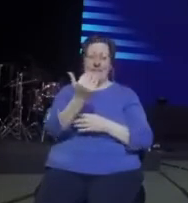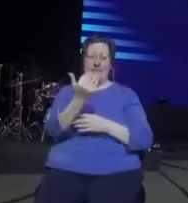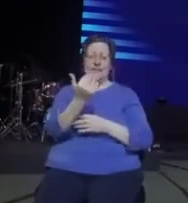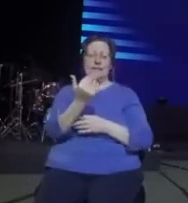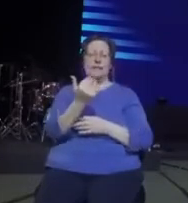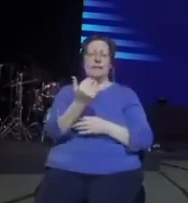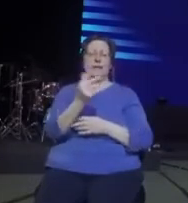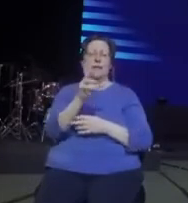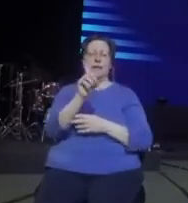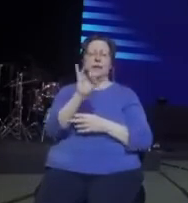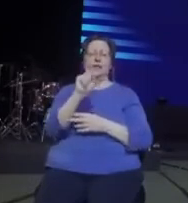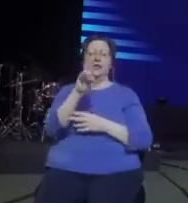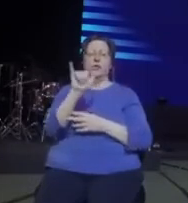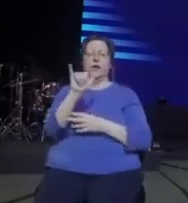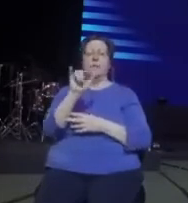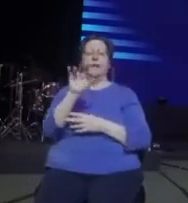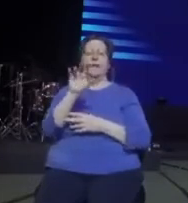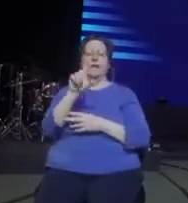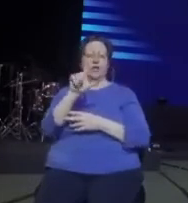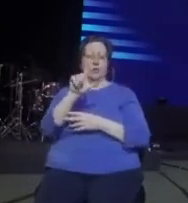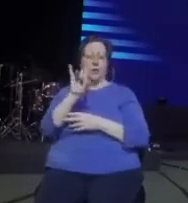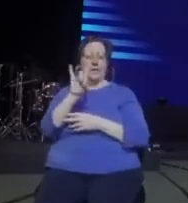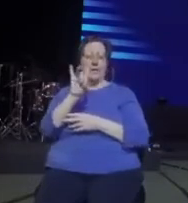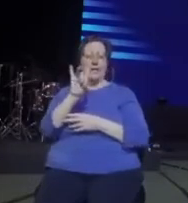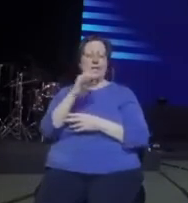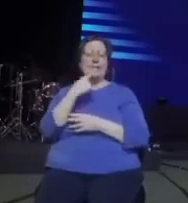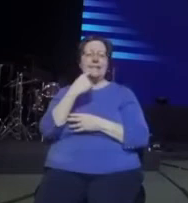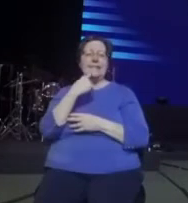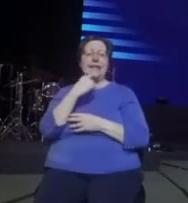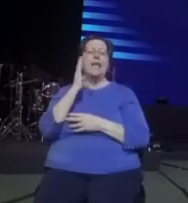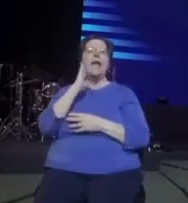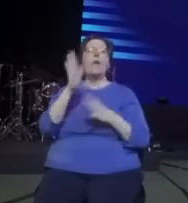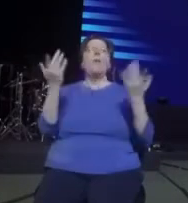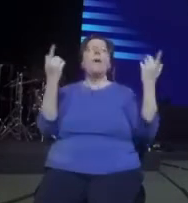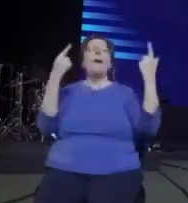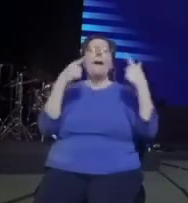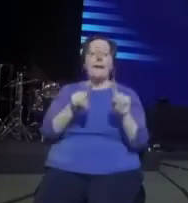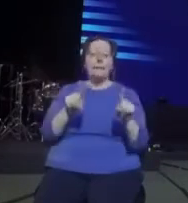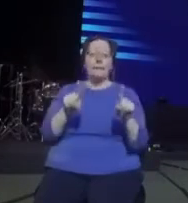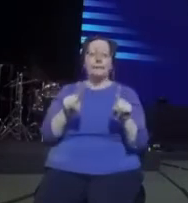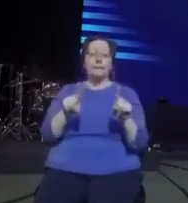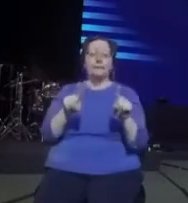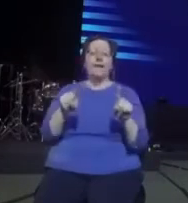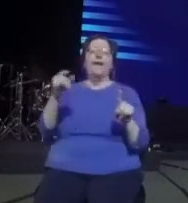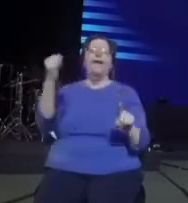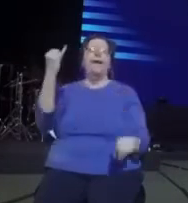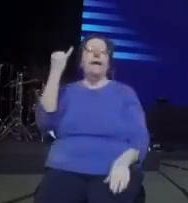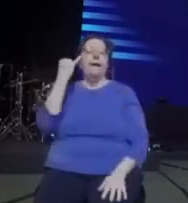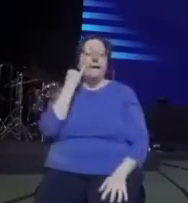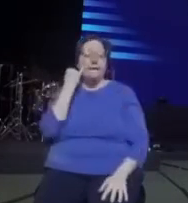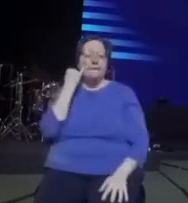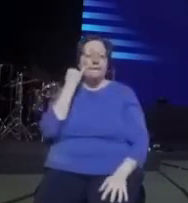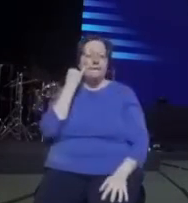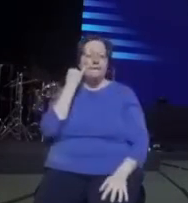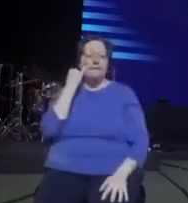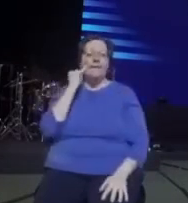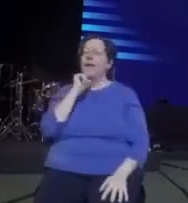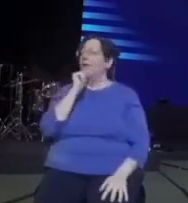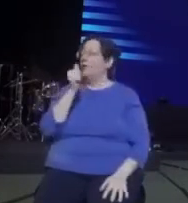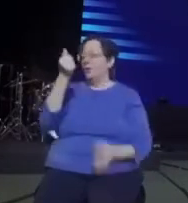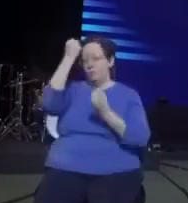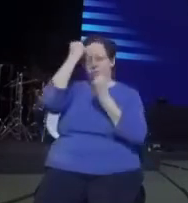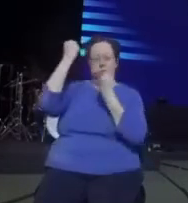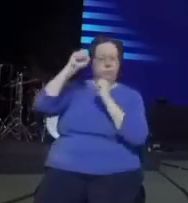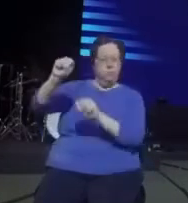along, Deuteronomy 28, and says this, but it shall come to pass if you do not obey the voice